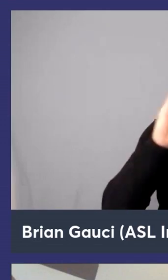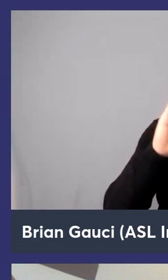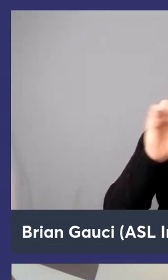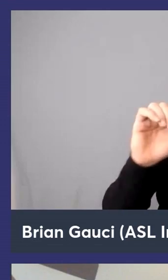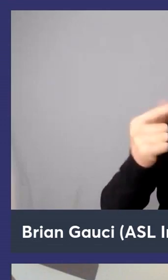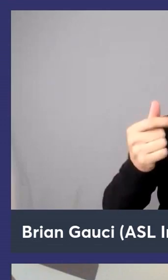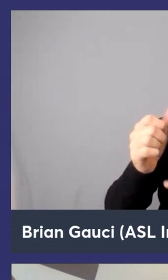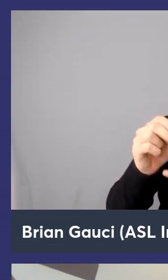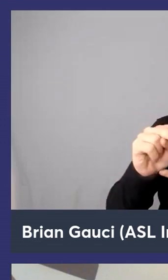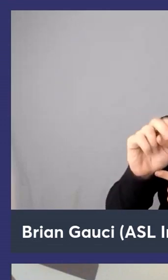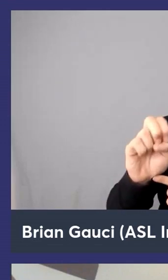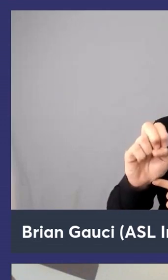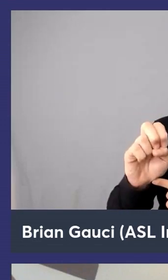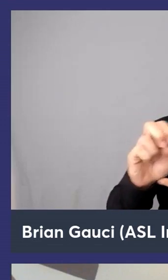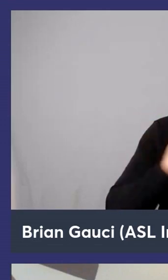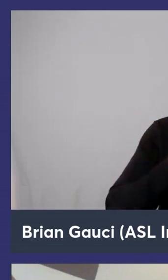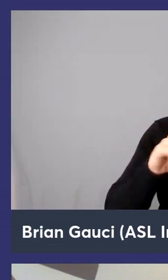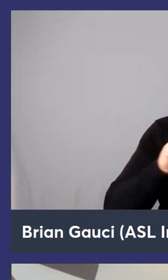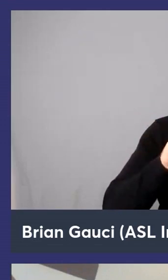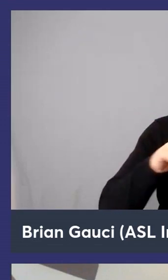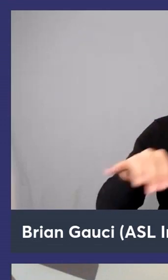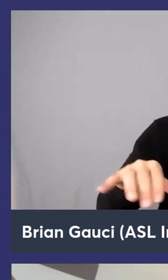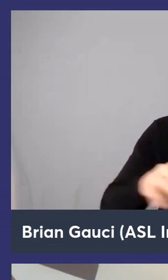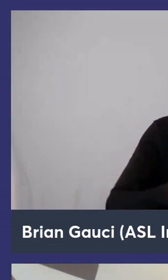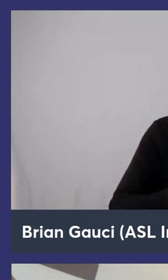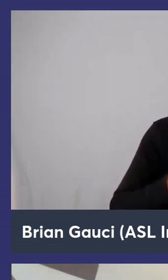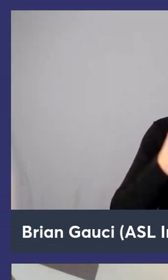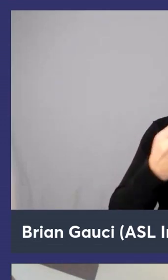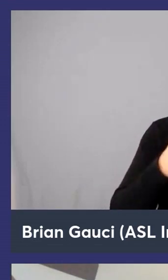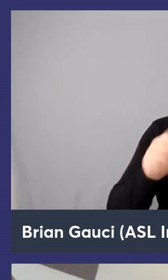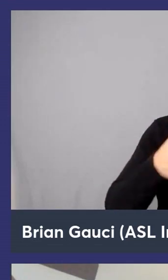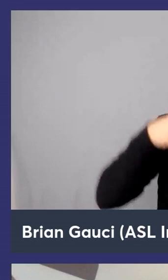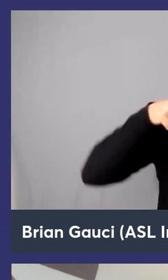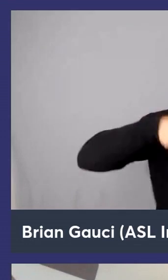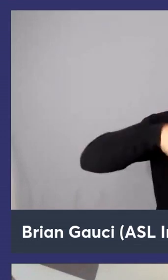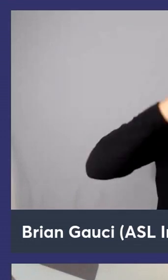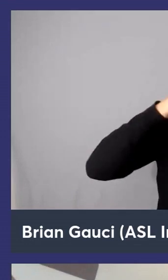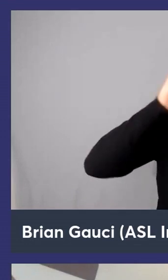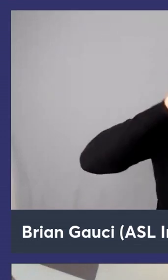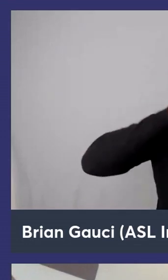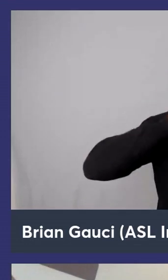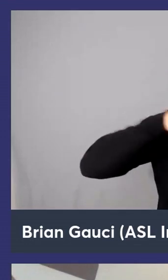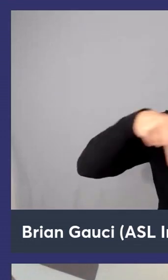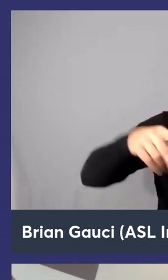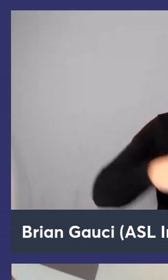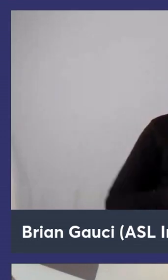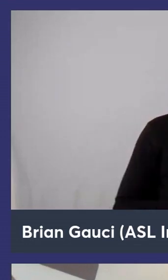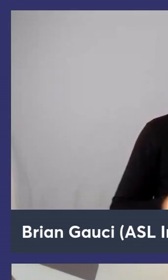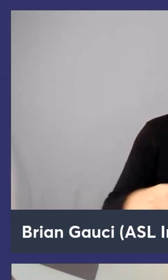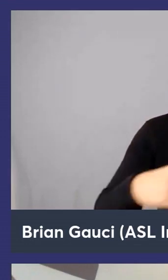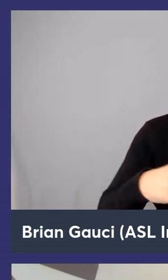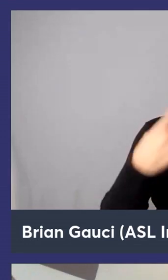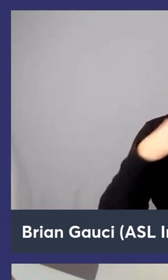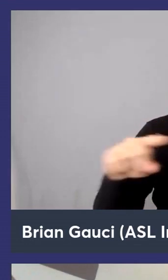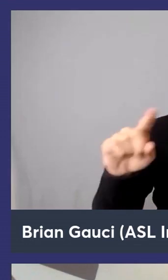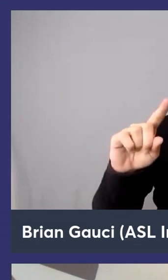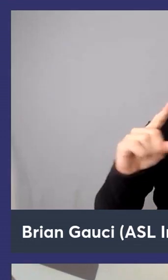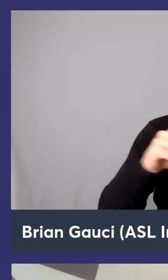engine that's used in the backend for search applications, and it's also widely used for log